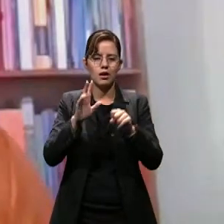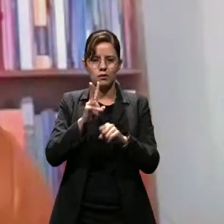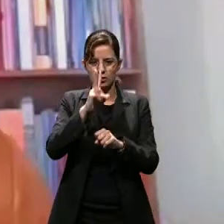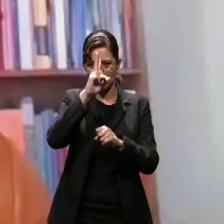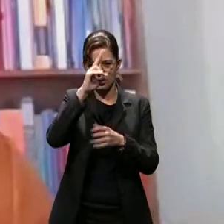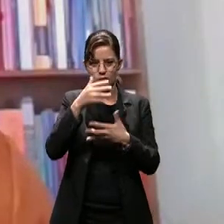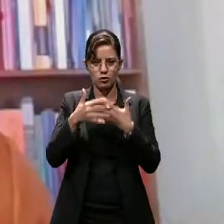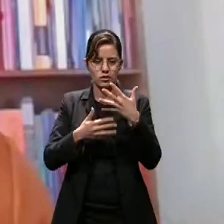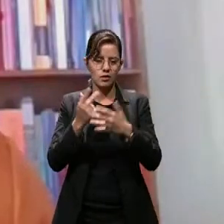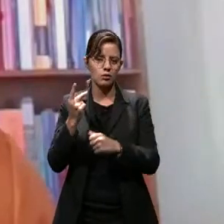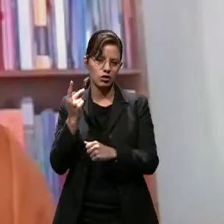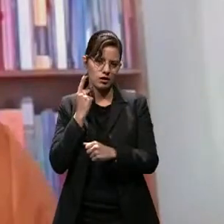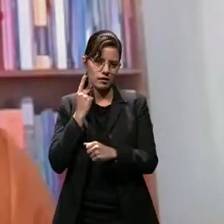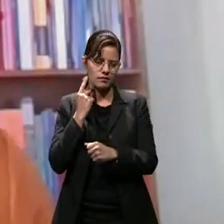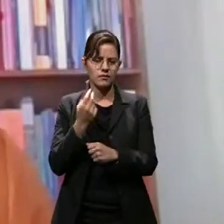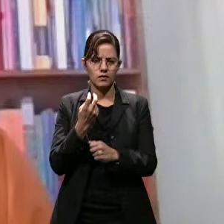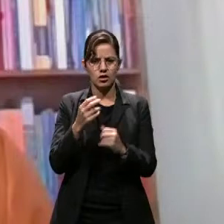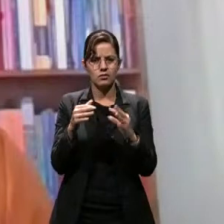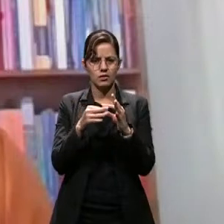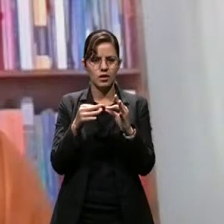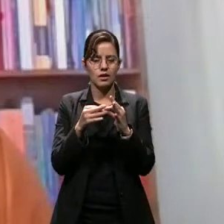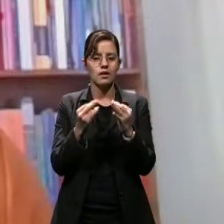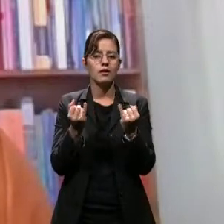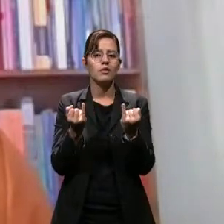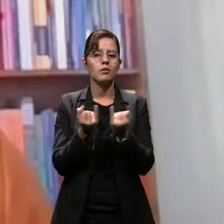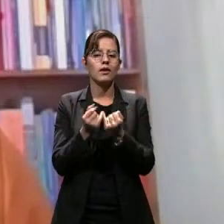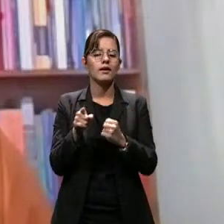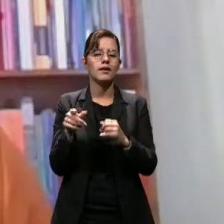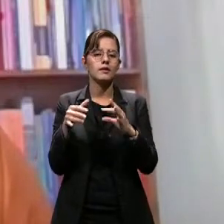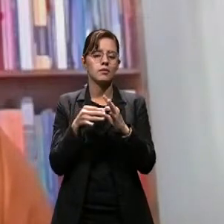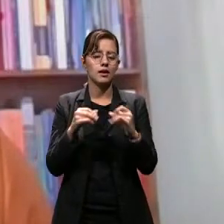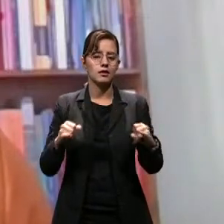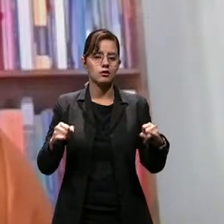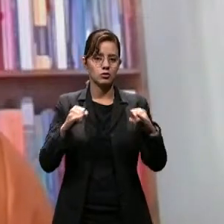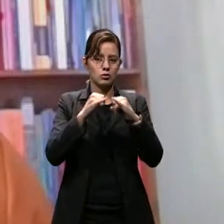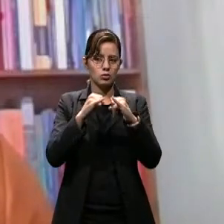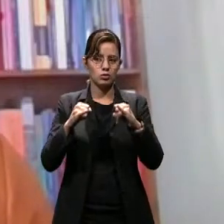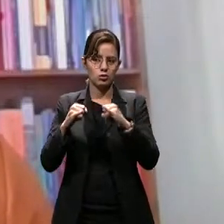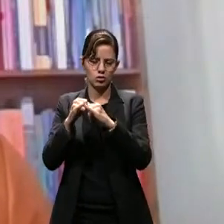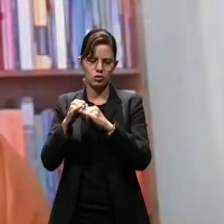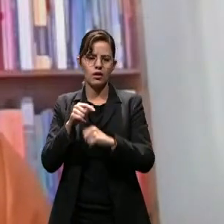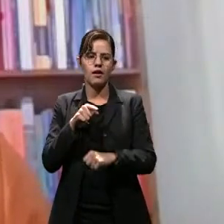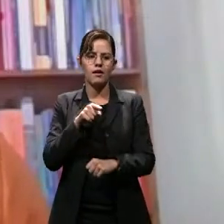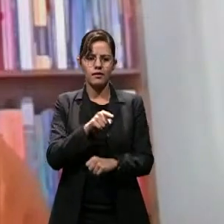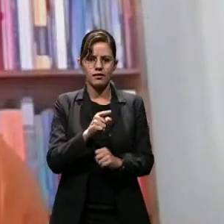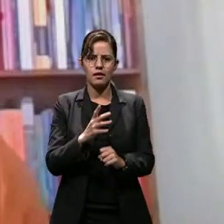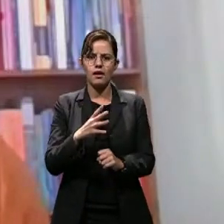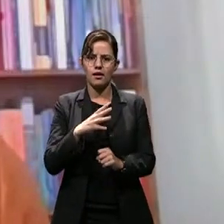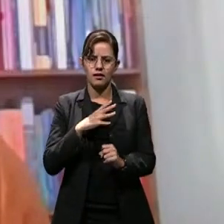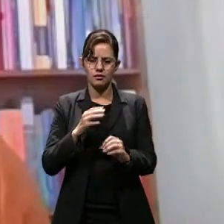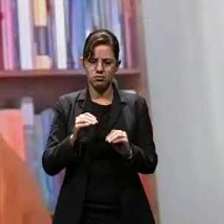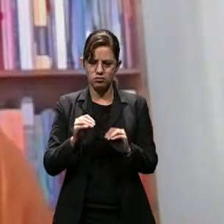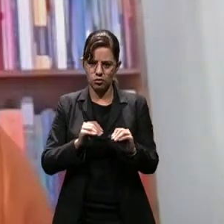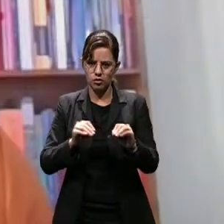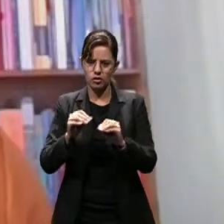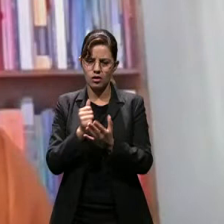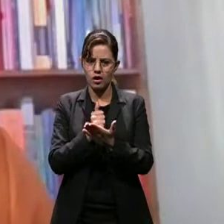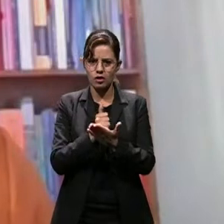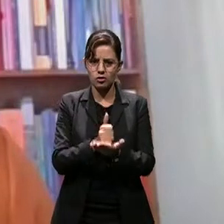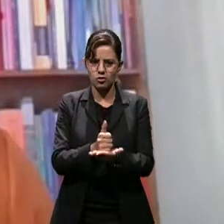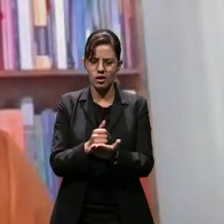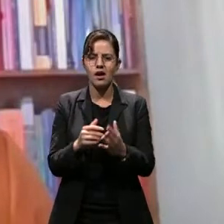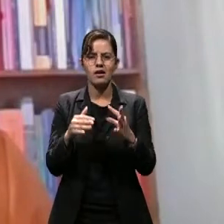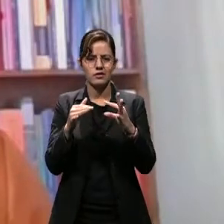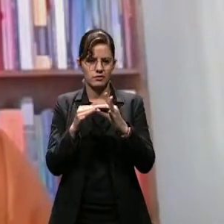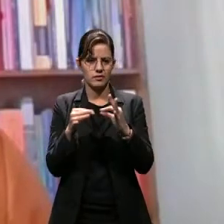we can also clearly see the role that the institutions have played and this synergy that